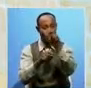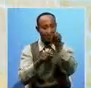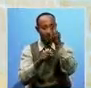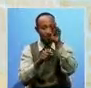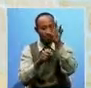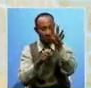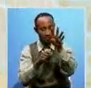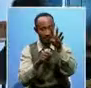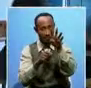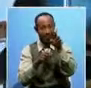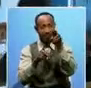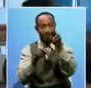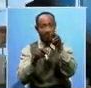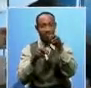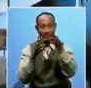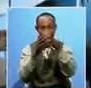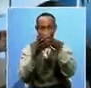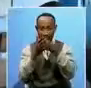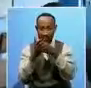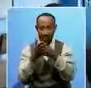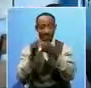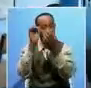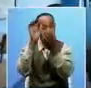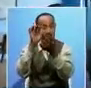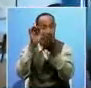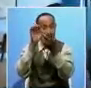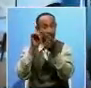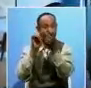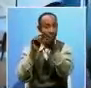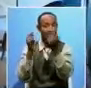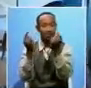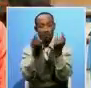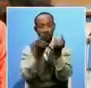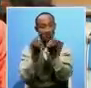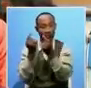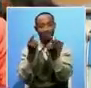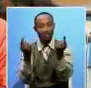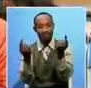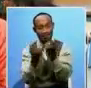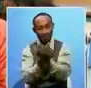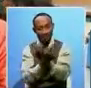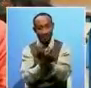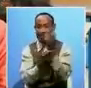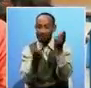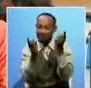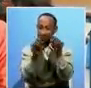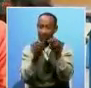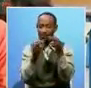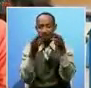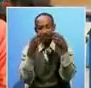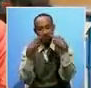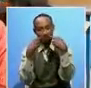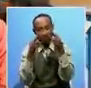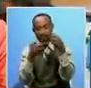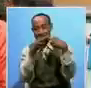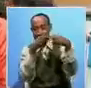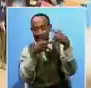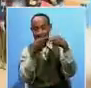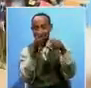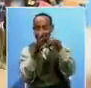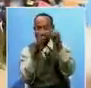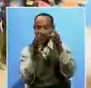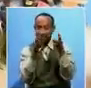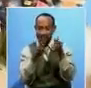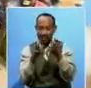the examinations. The hope is that the situation will change once all stakeholders review the results and find a way to improve